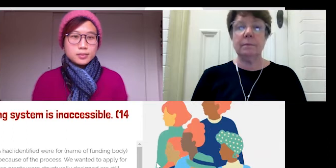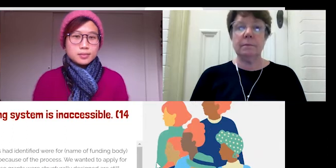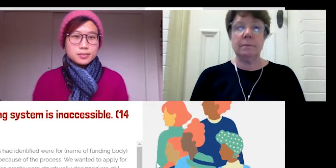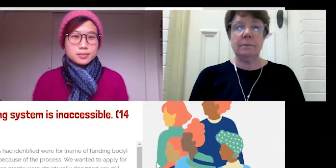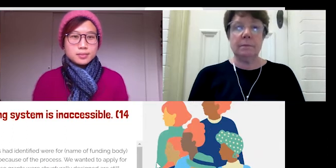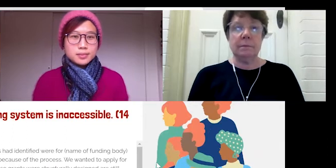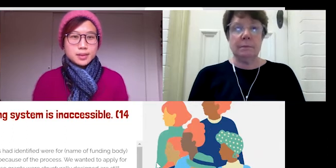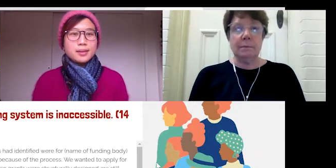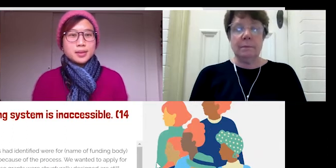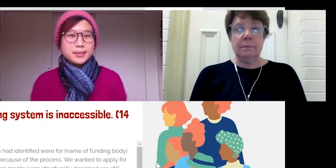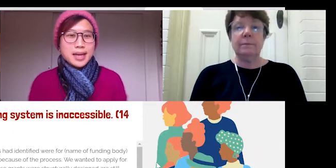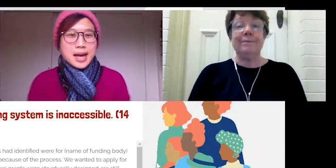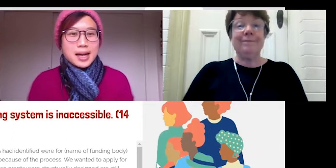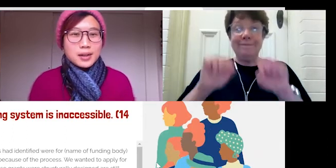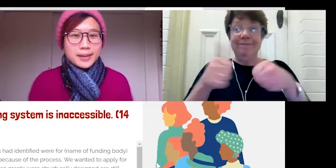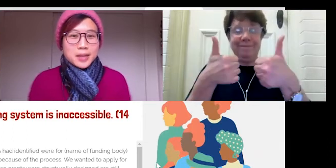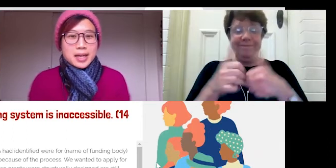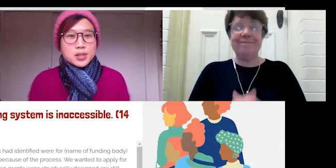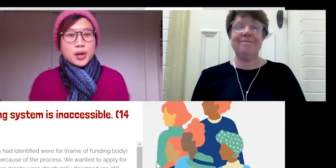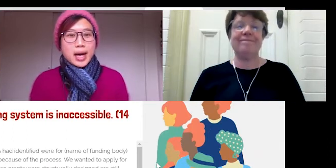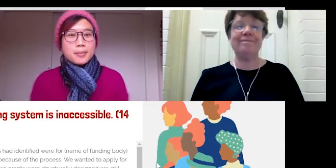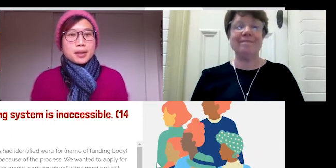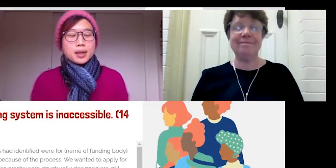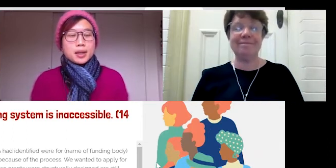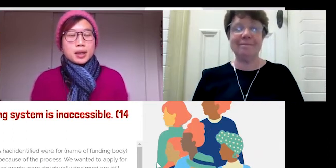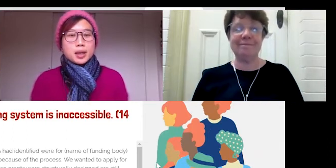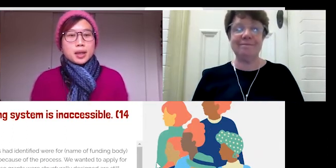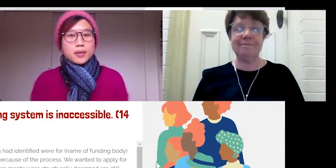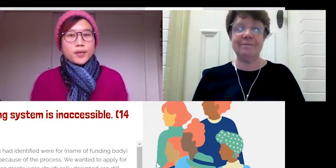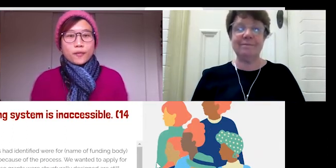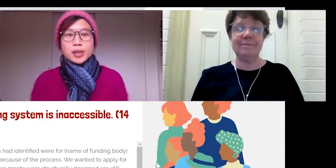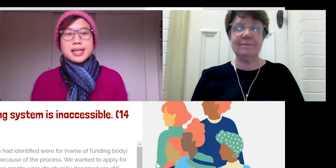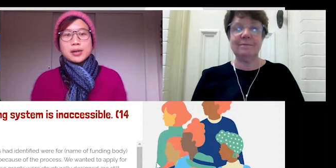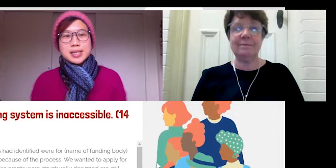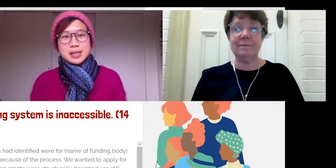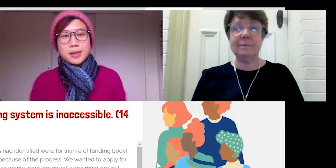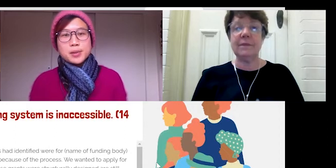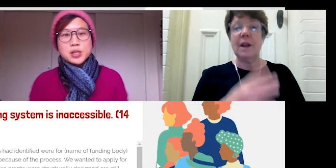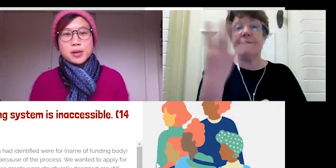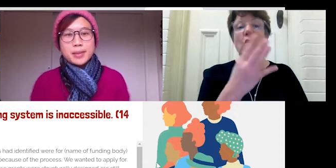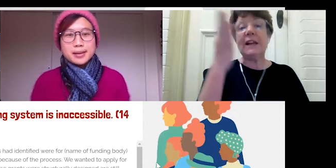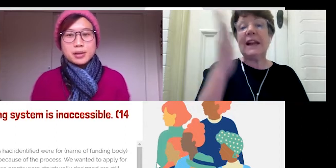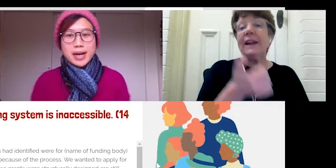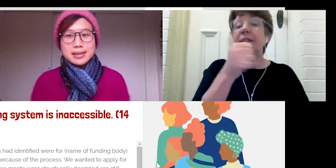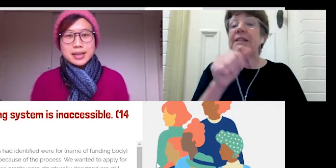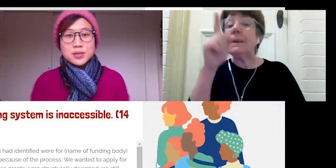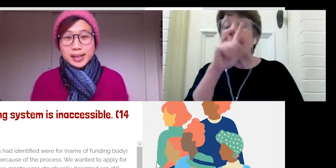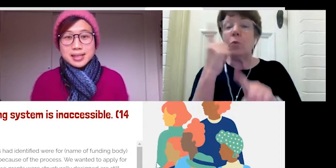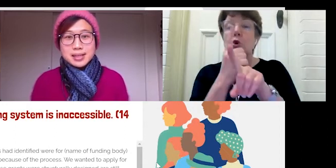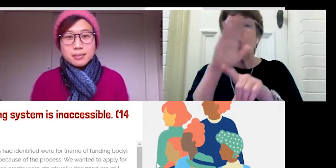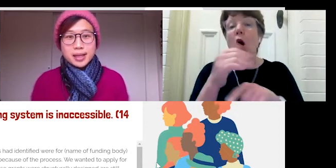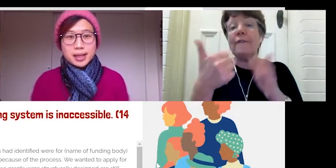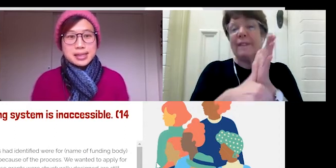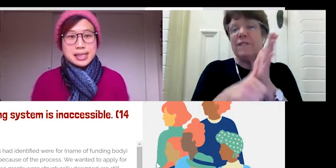Oh, yeah, great. Okay, so 14 out of 60 people spoke about the